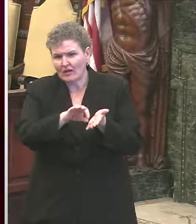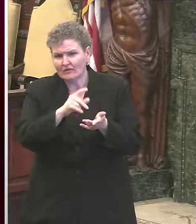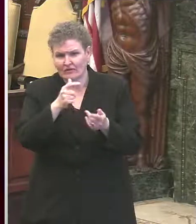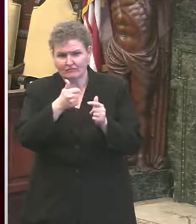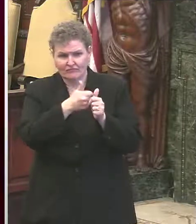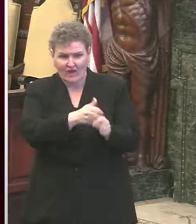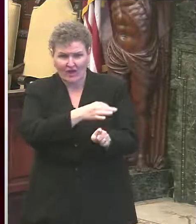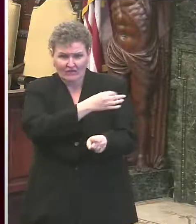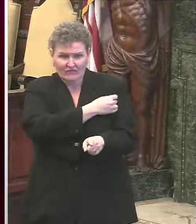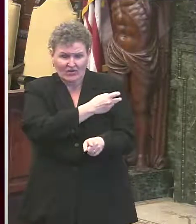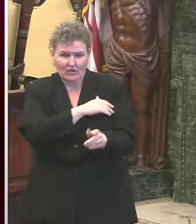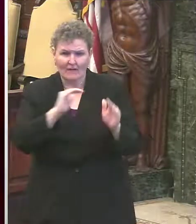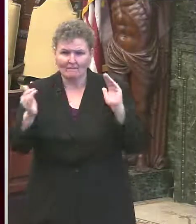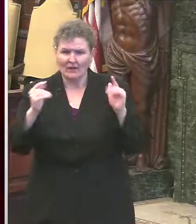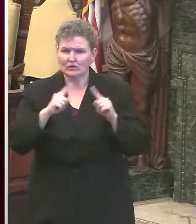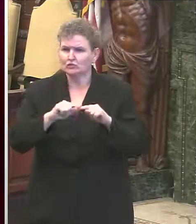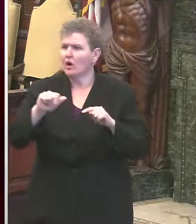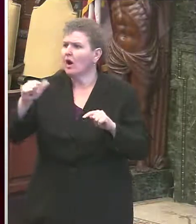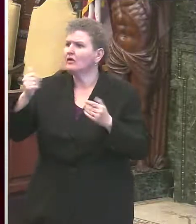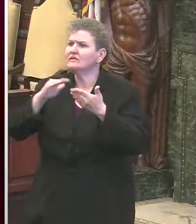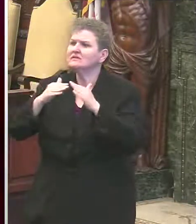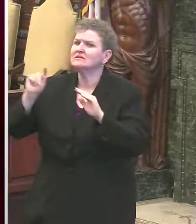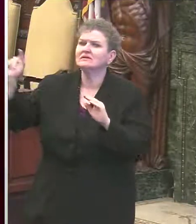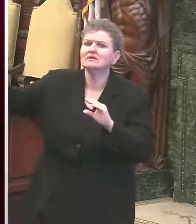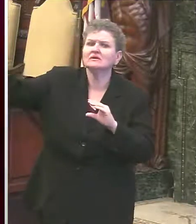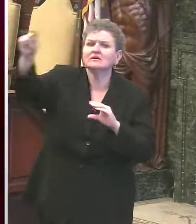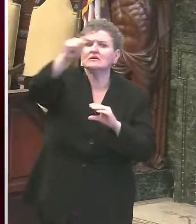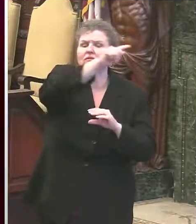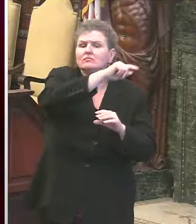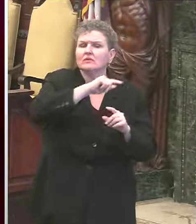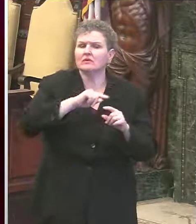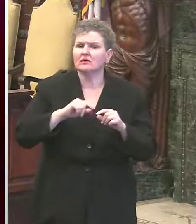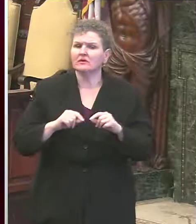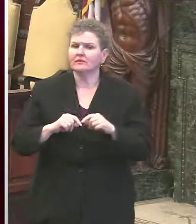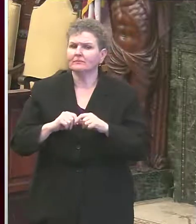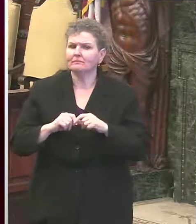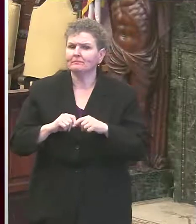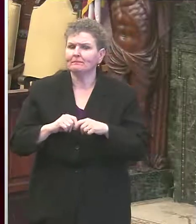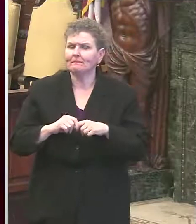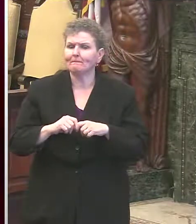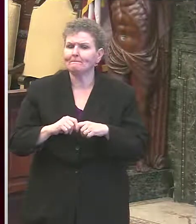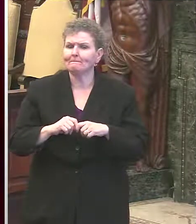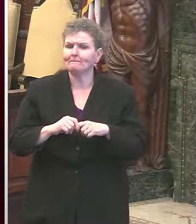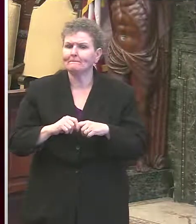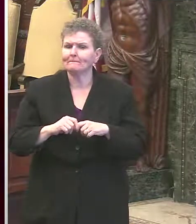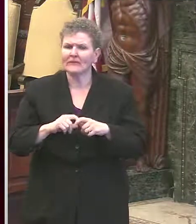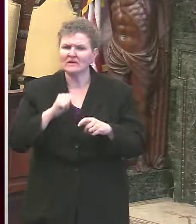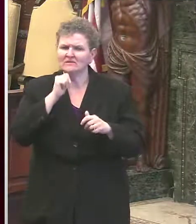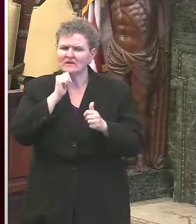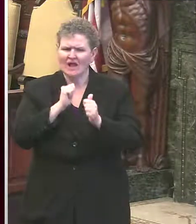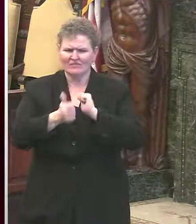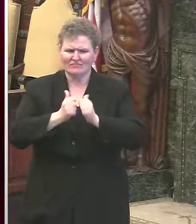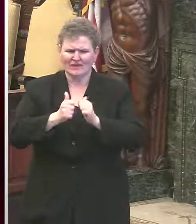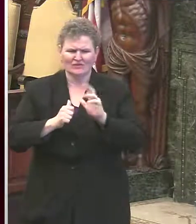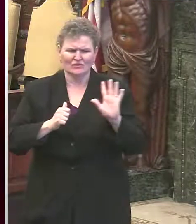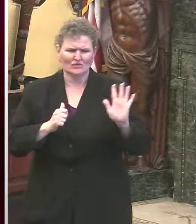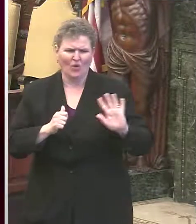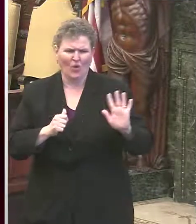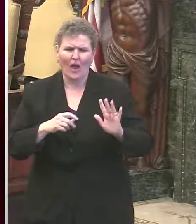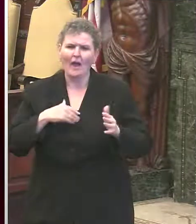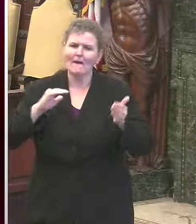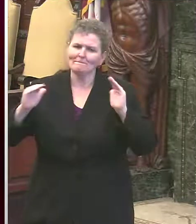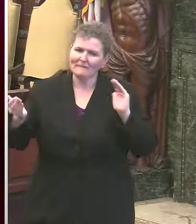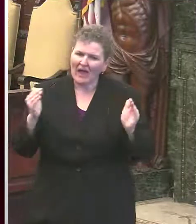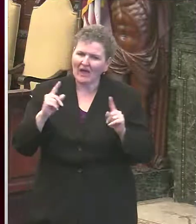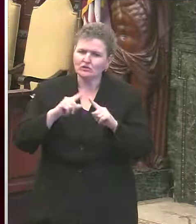other peer cities in the US? Last week, you made a remark about how it's not a race, but I'm just curious whether you've looked at how other cities have fared and